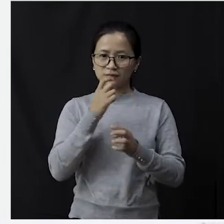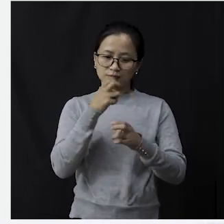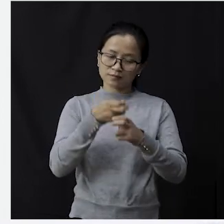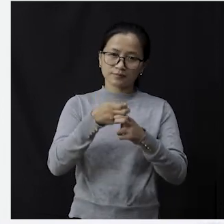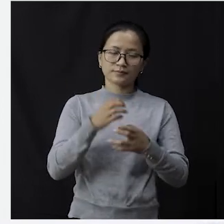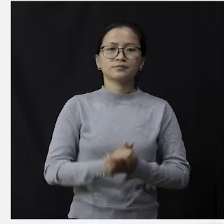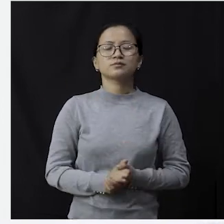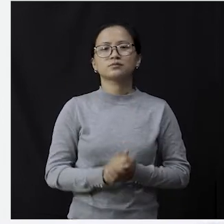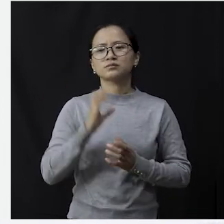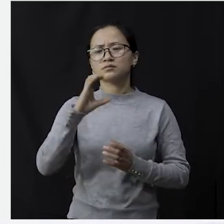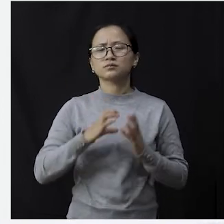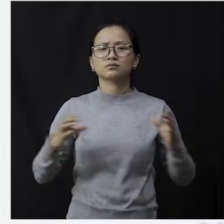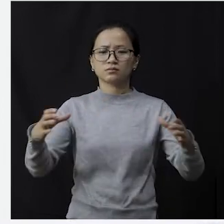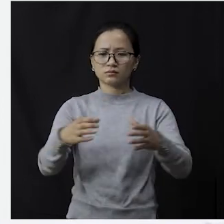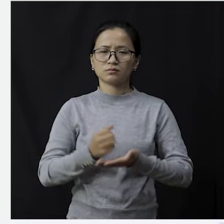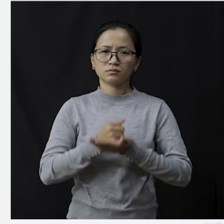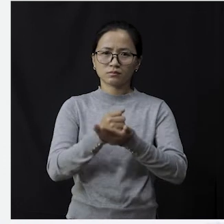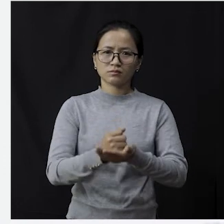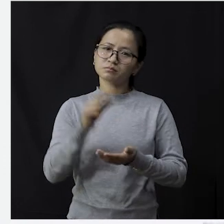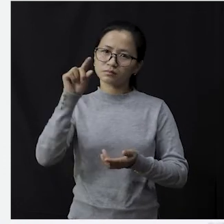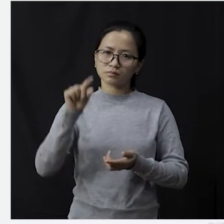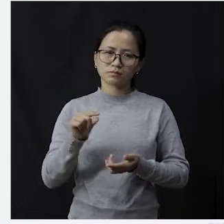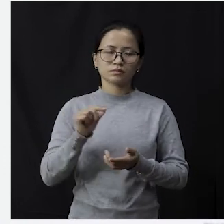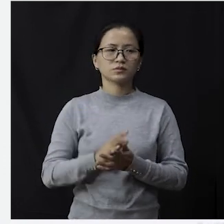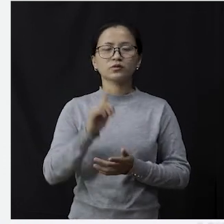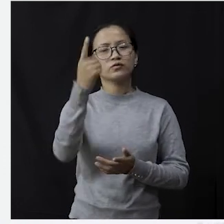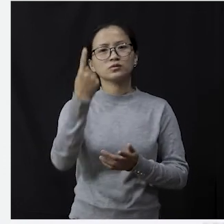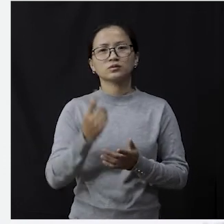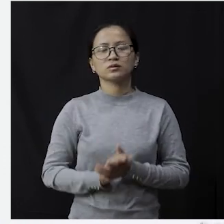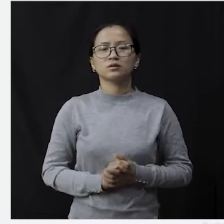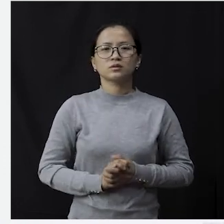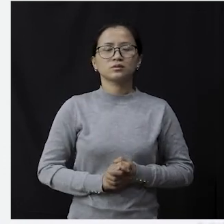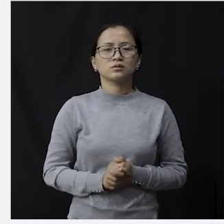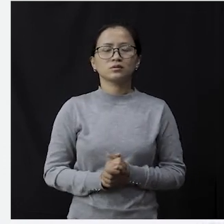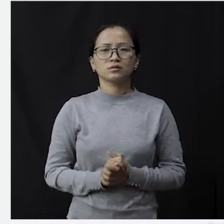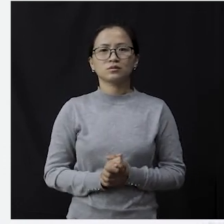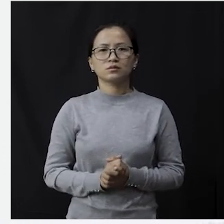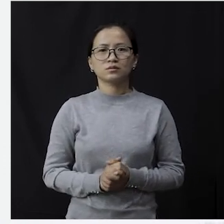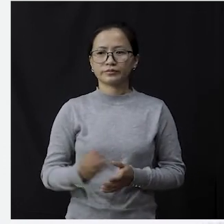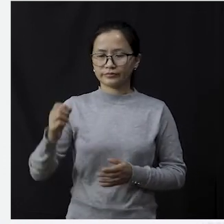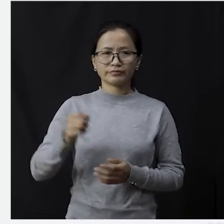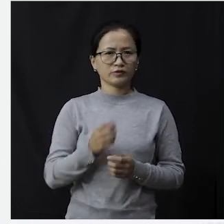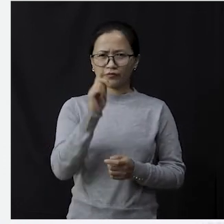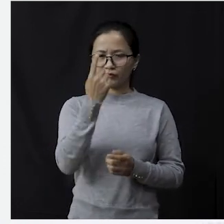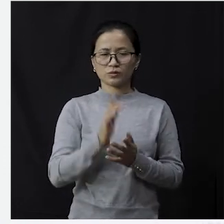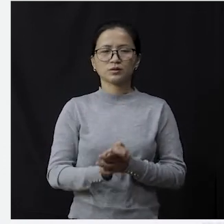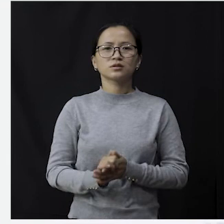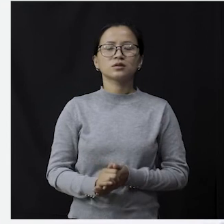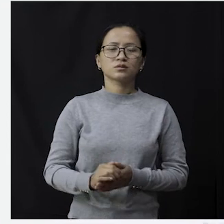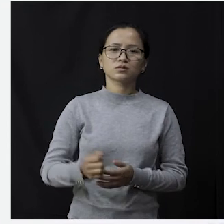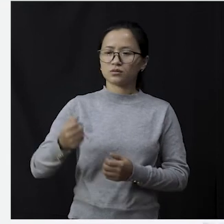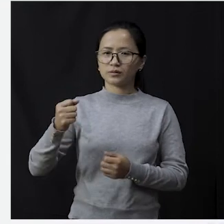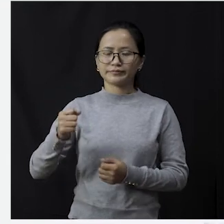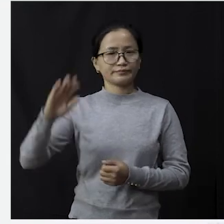community helpers do. So the first one is what is the first one? A first one is a soldier. So a